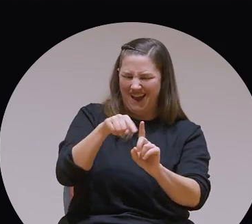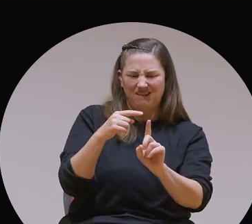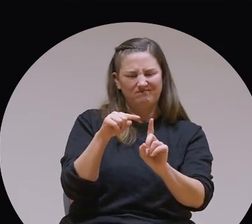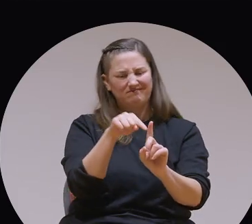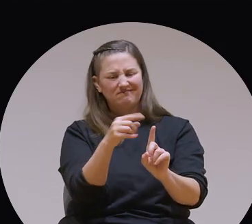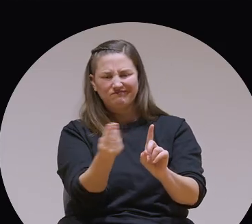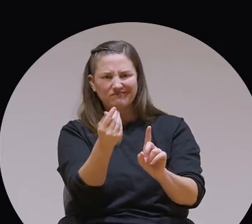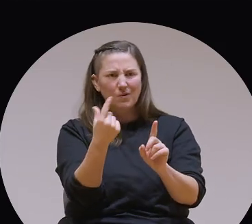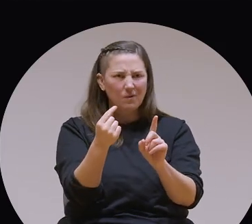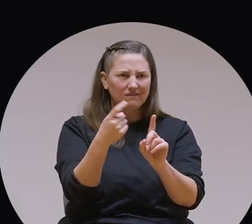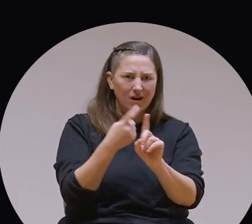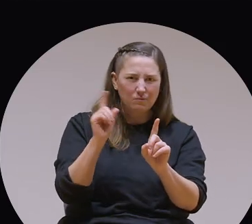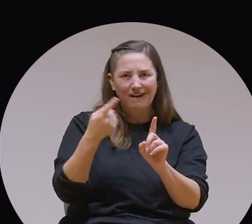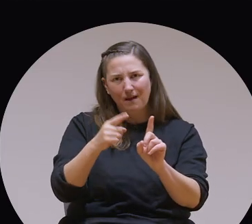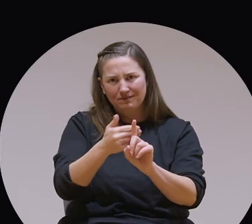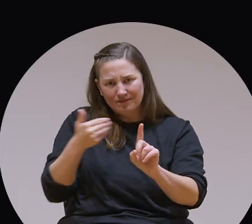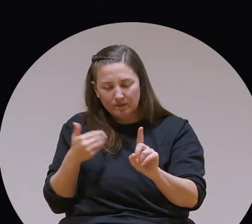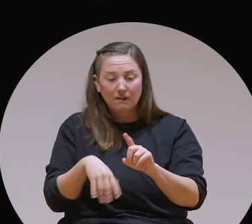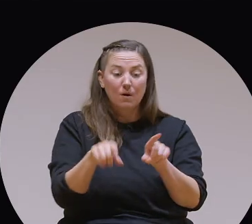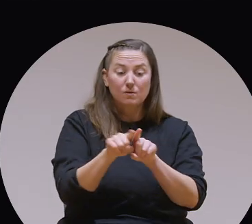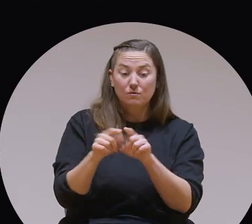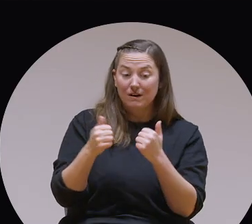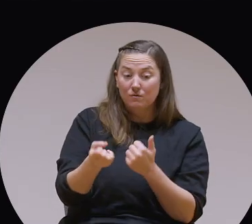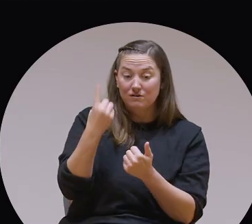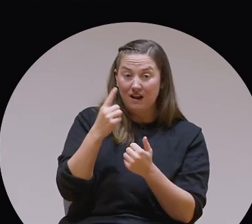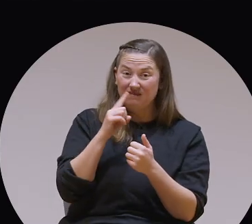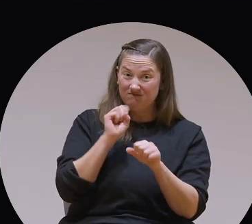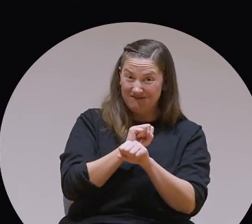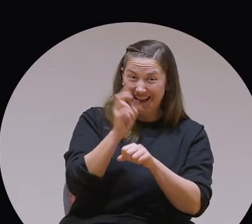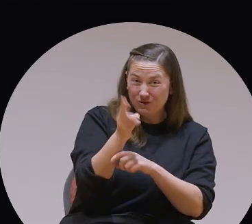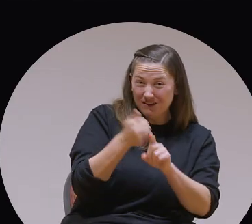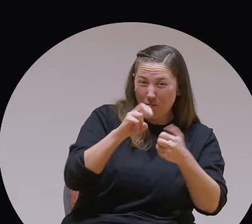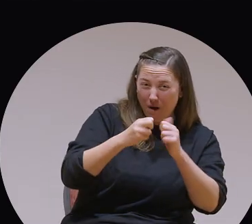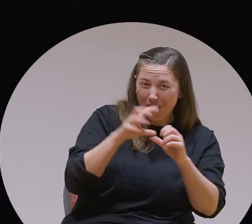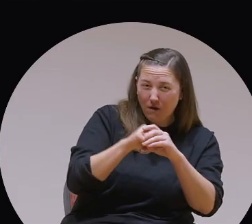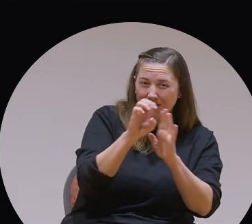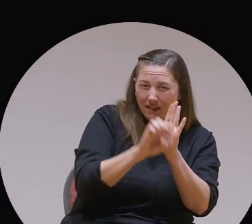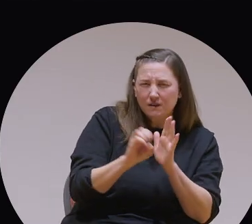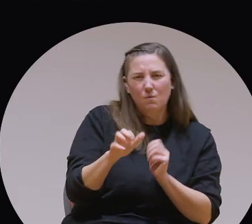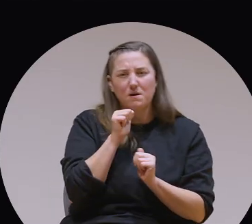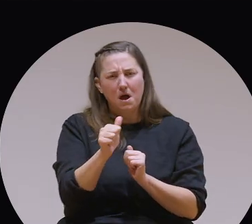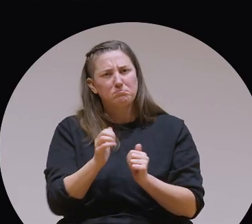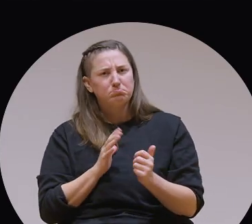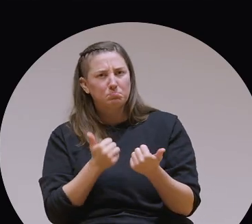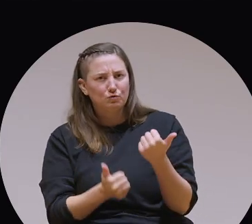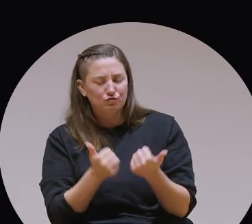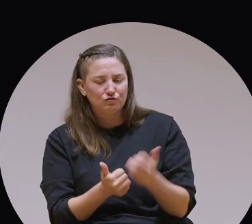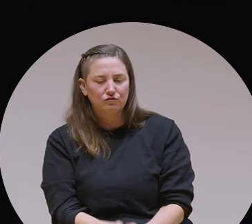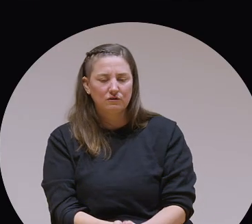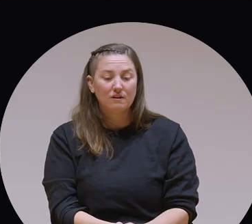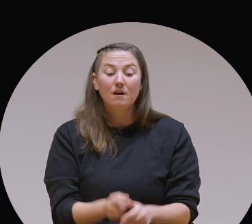from, and to understand whether or not they are problematic. But I spent a lot of my